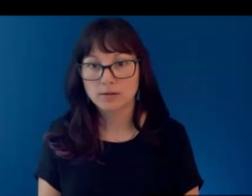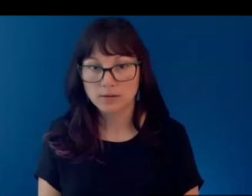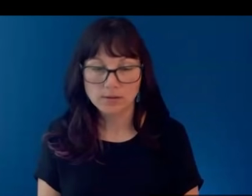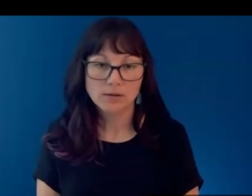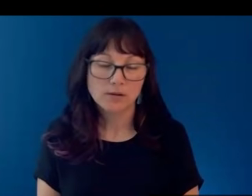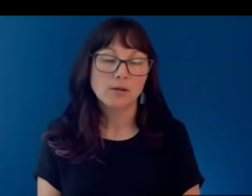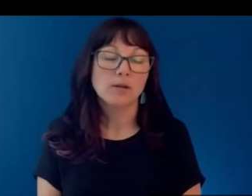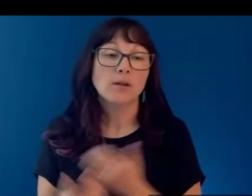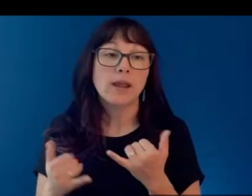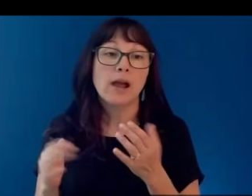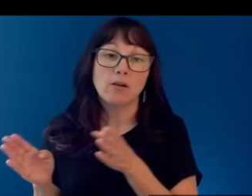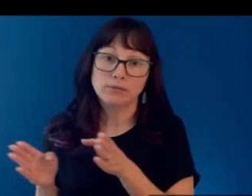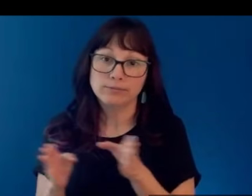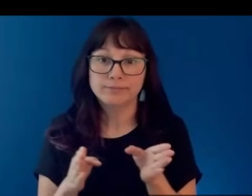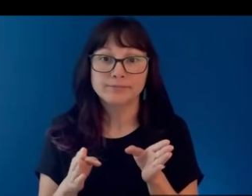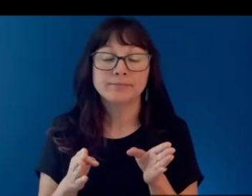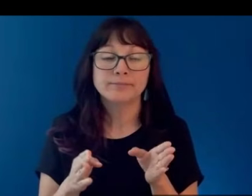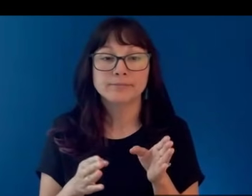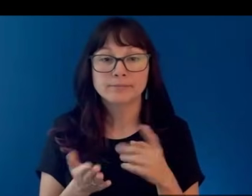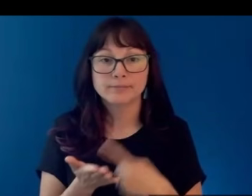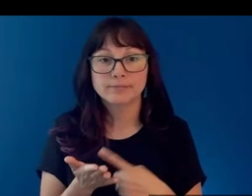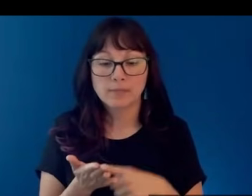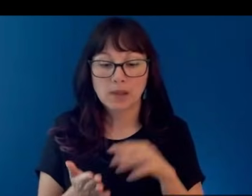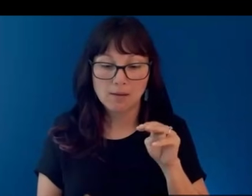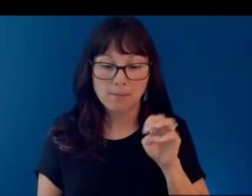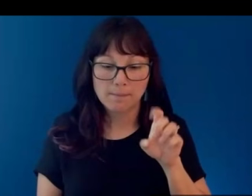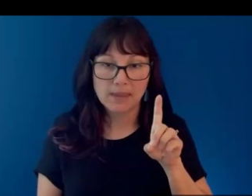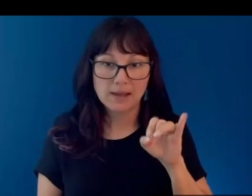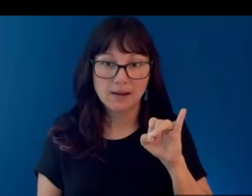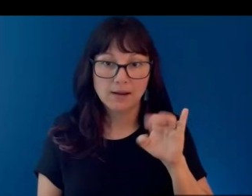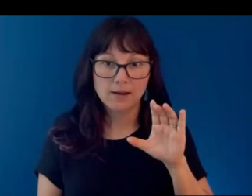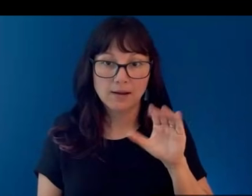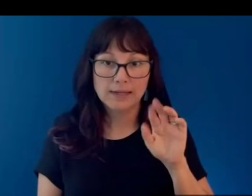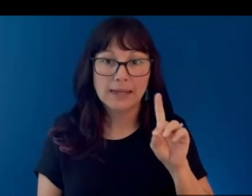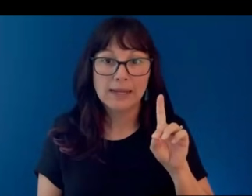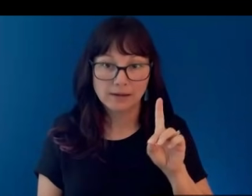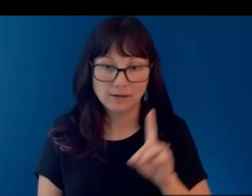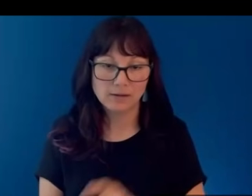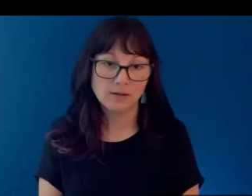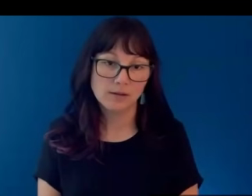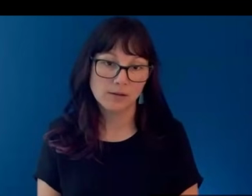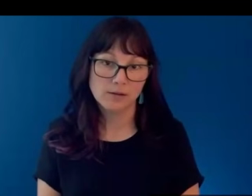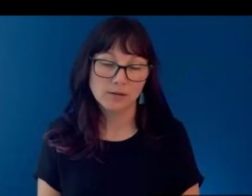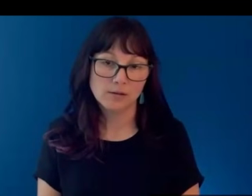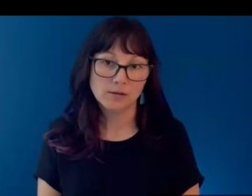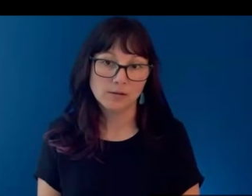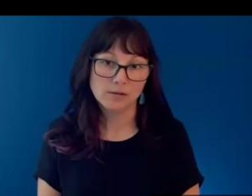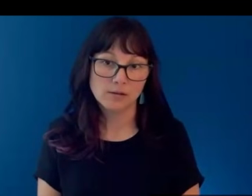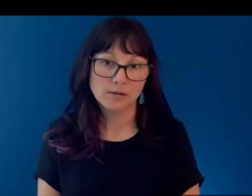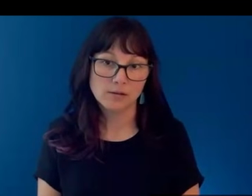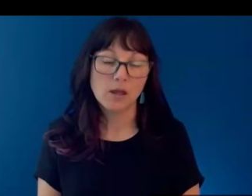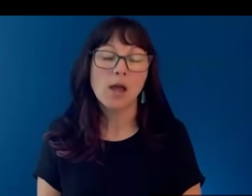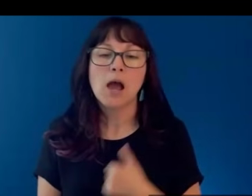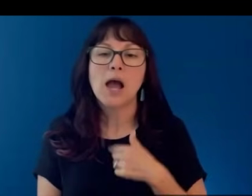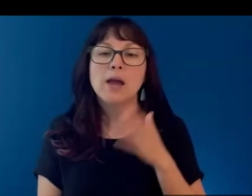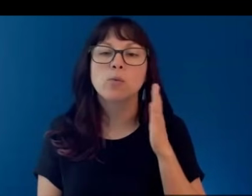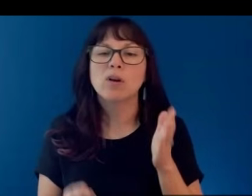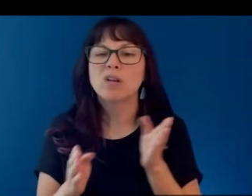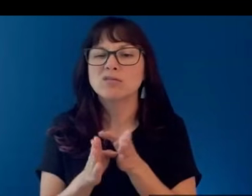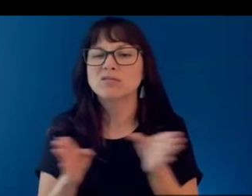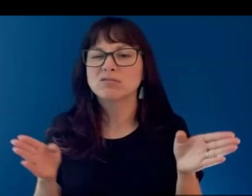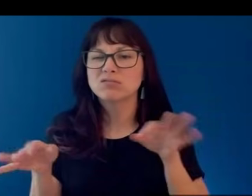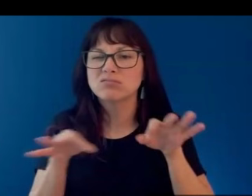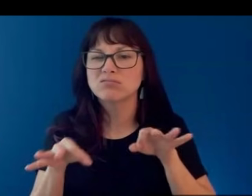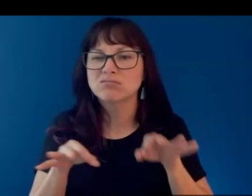All right, we're transitioning now to talk about Medicaid. And I'm going to go ahead and give you an overview of Medicaid and start us